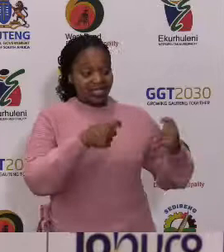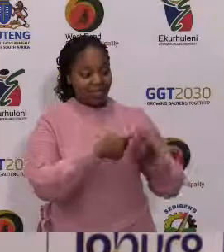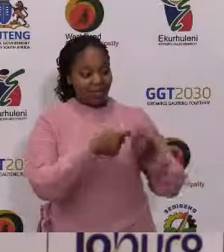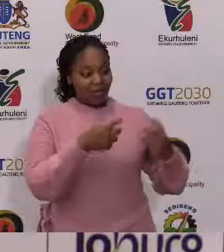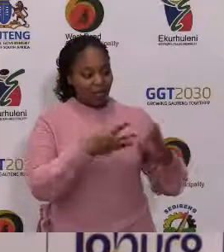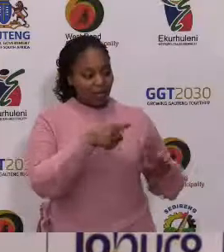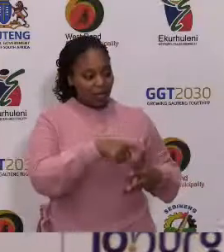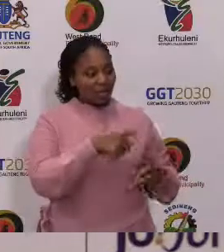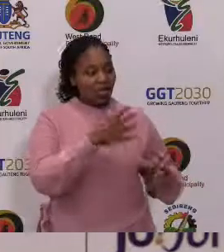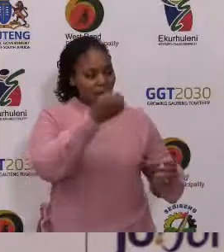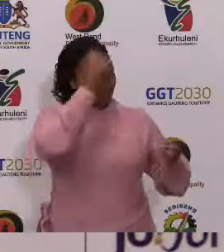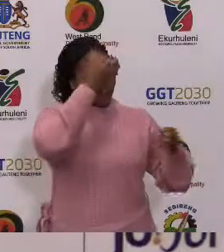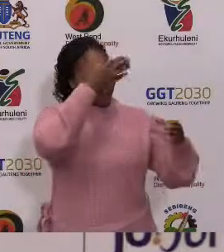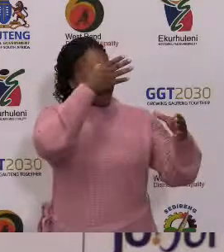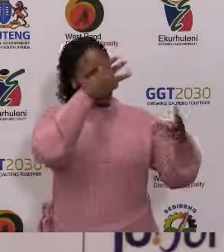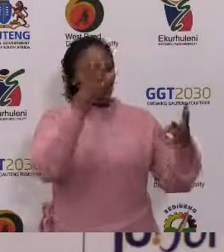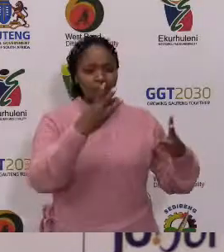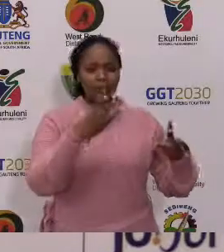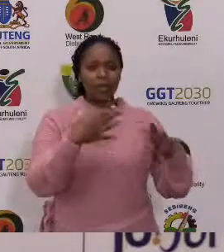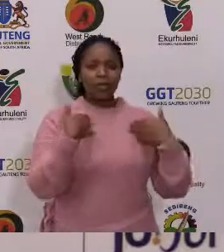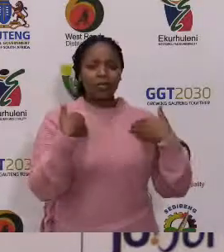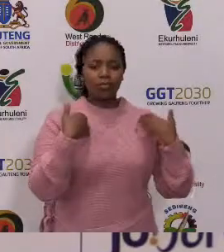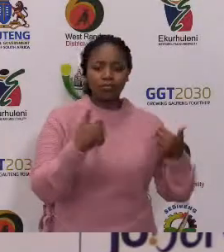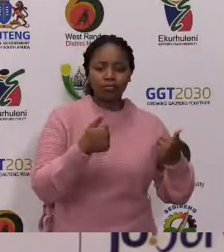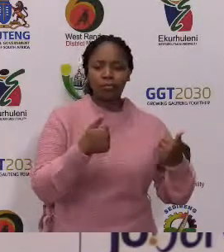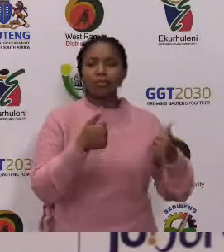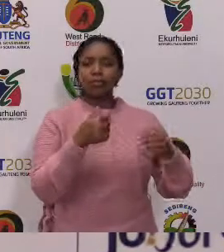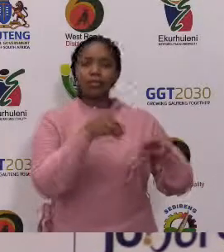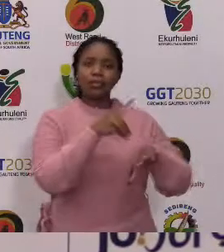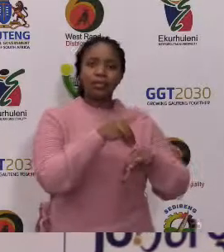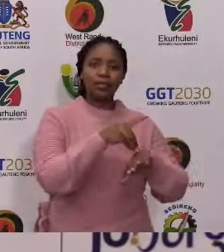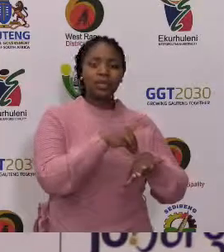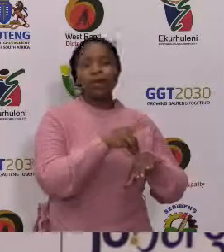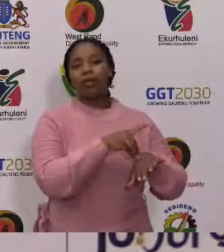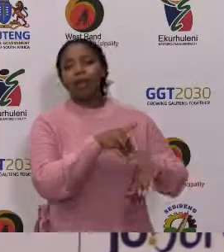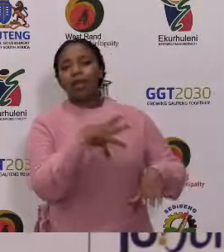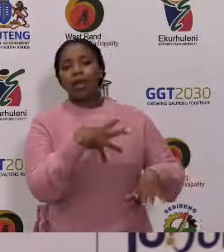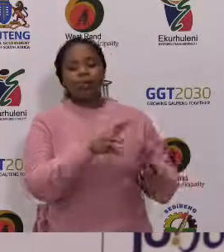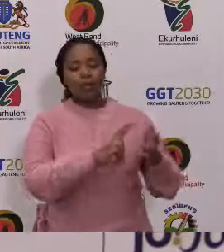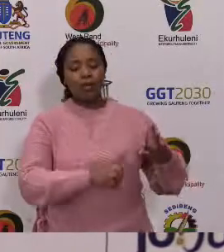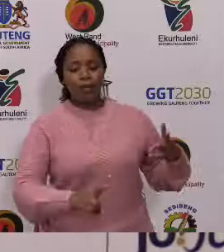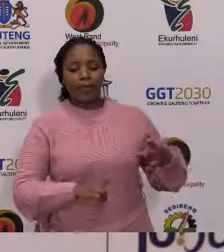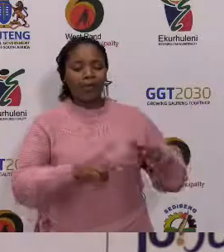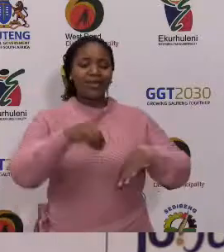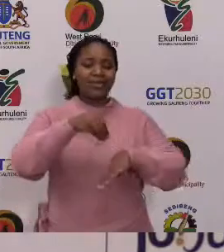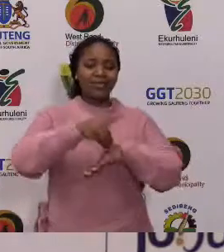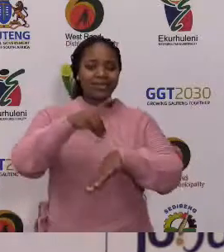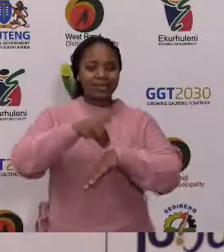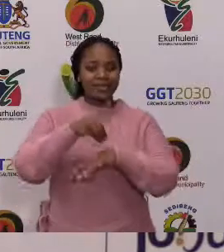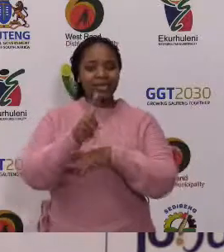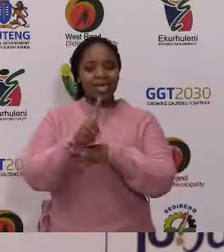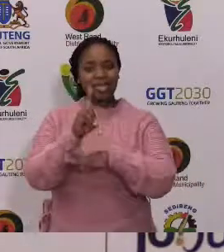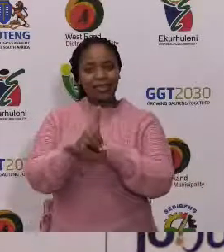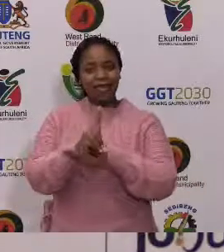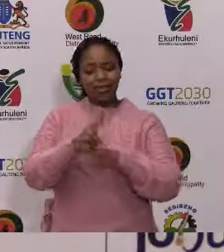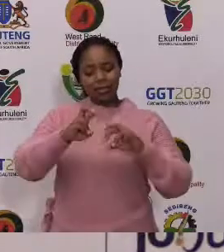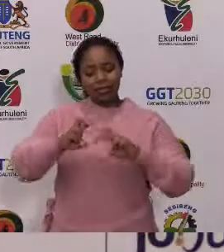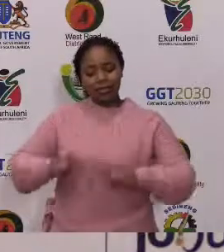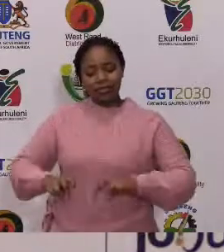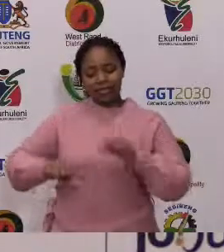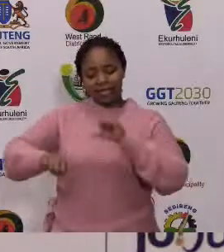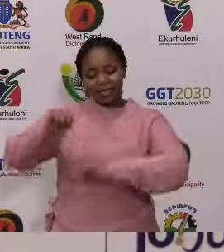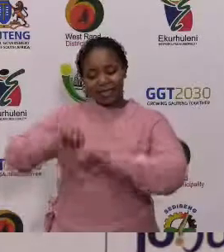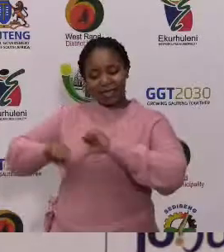public health experts, data scientists, and in many areas also social scientists